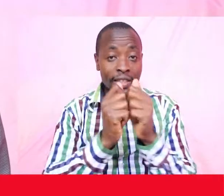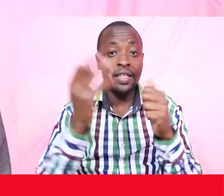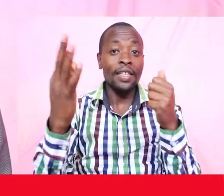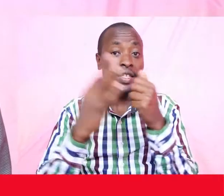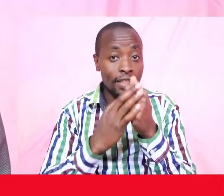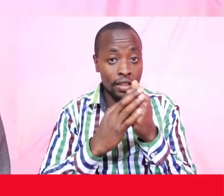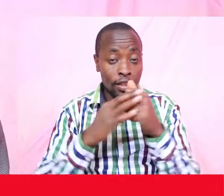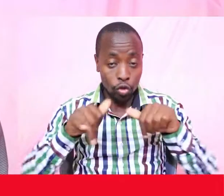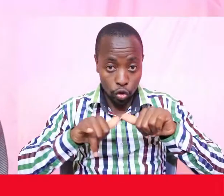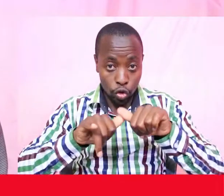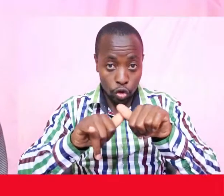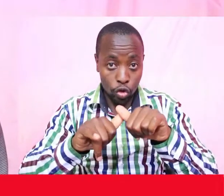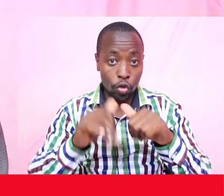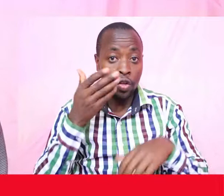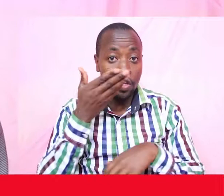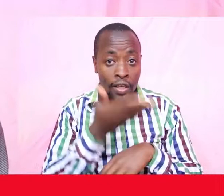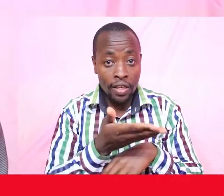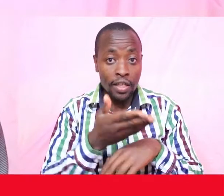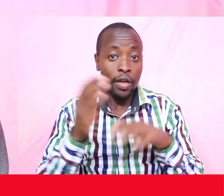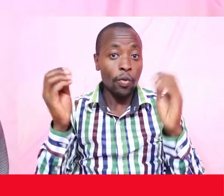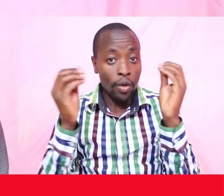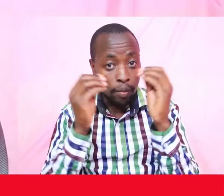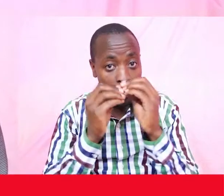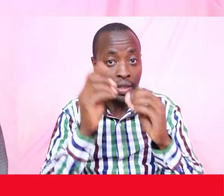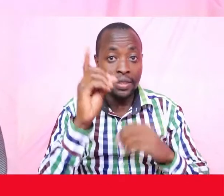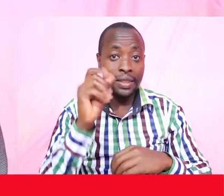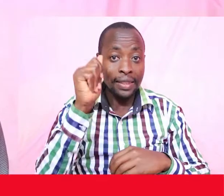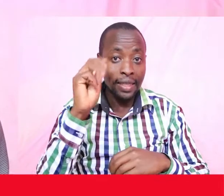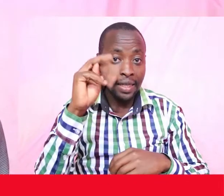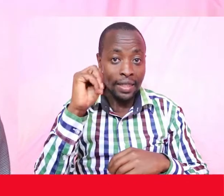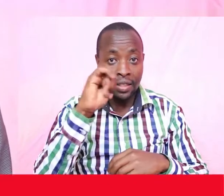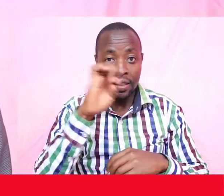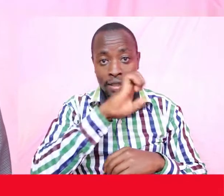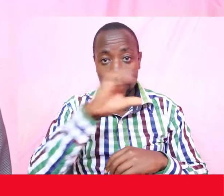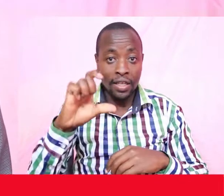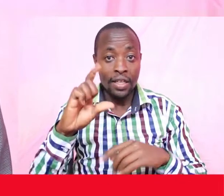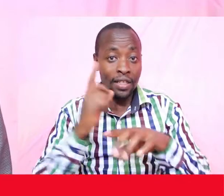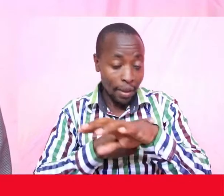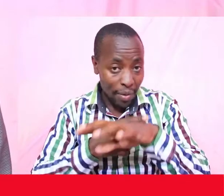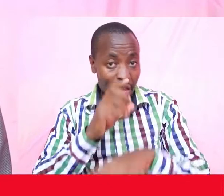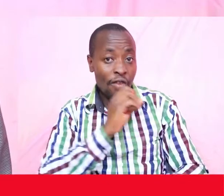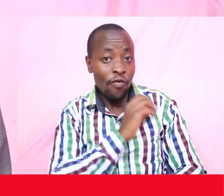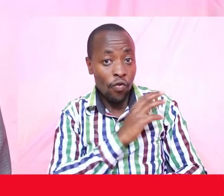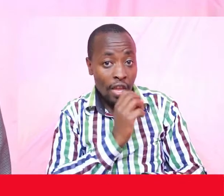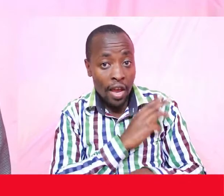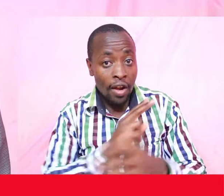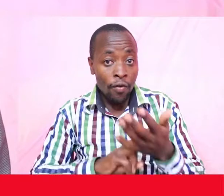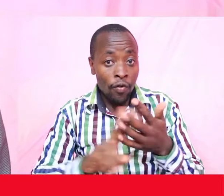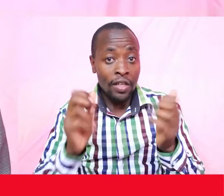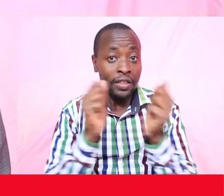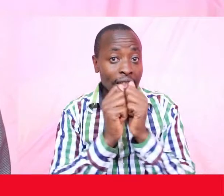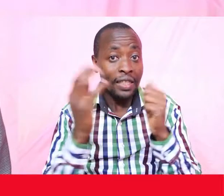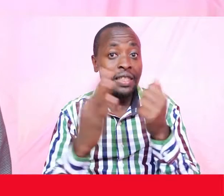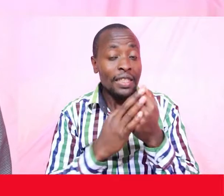onwards. Here we meet Daniel when he was so frightened. And verse 18